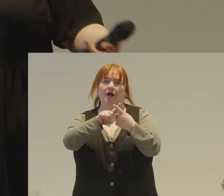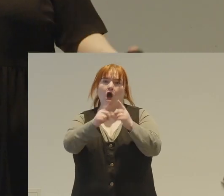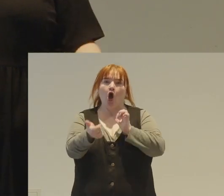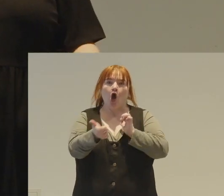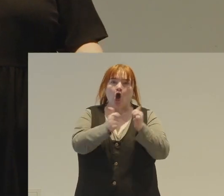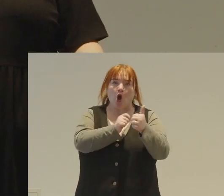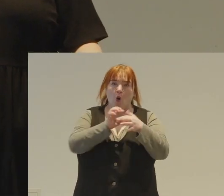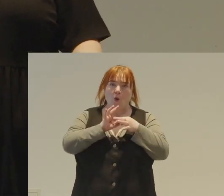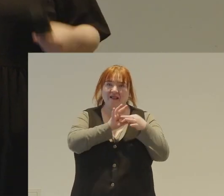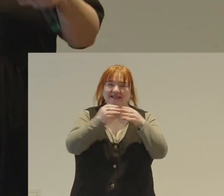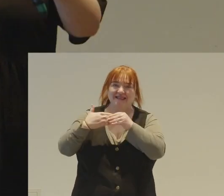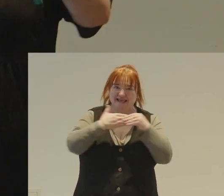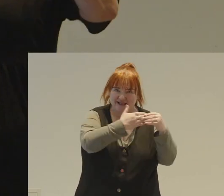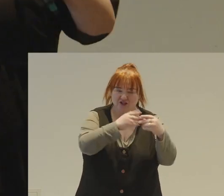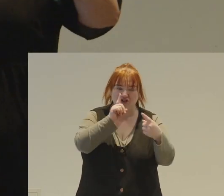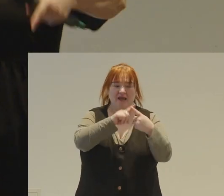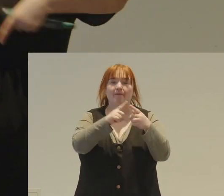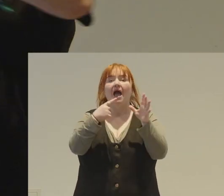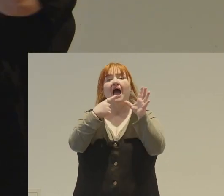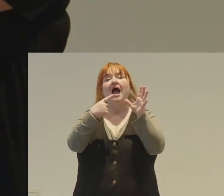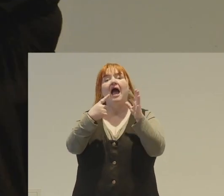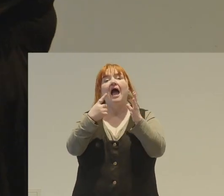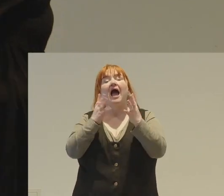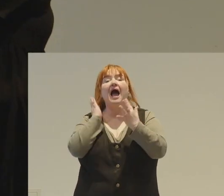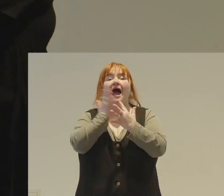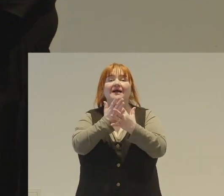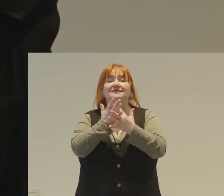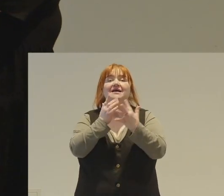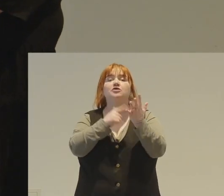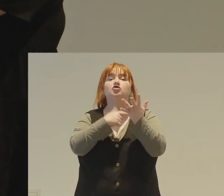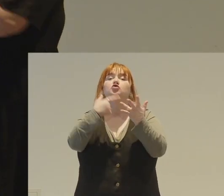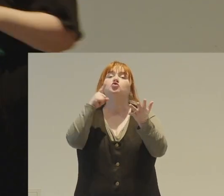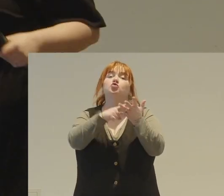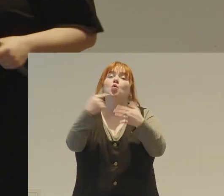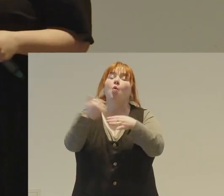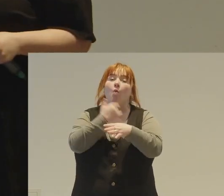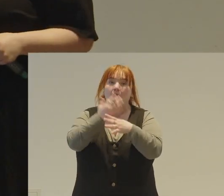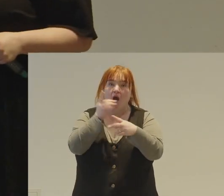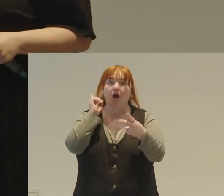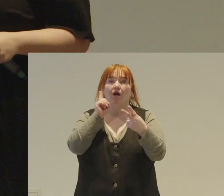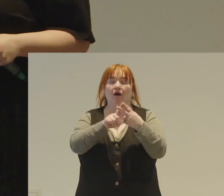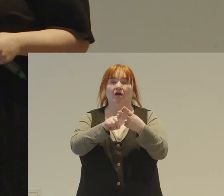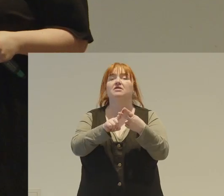things like knowing about payments can make this possible.